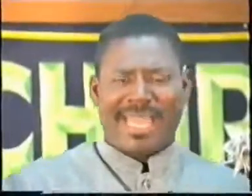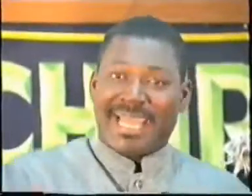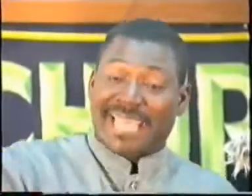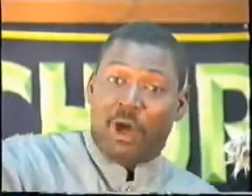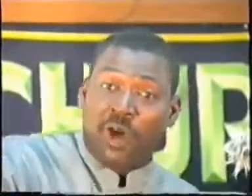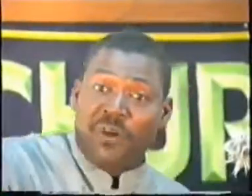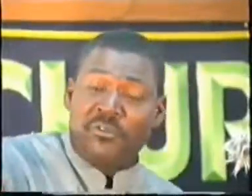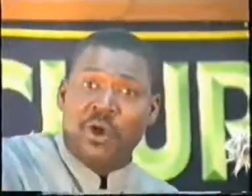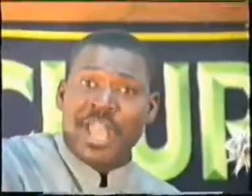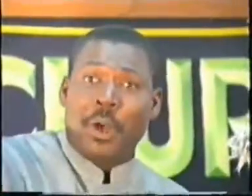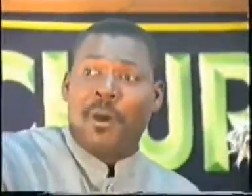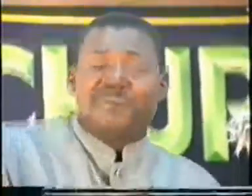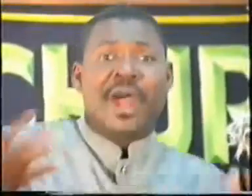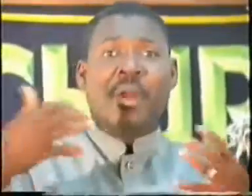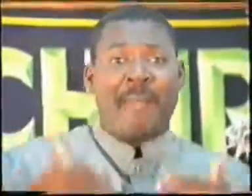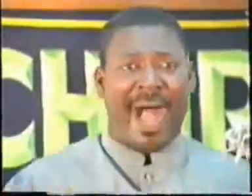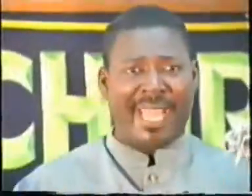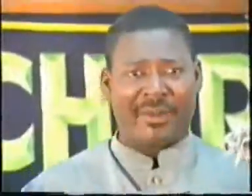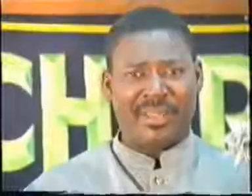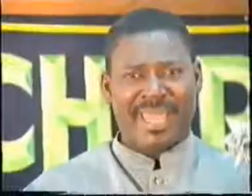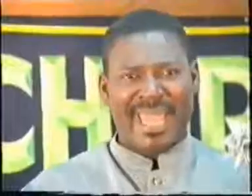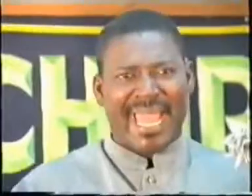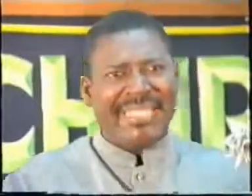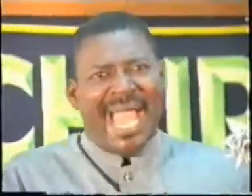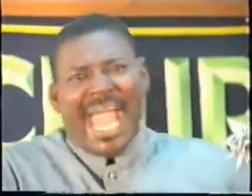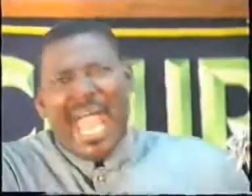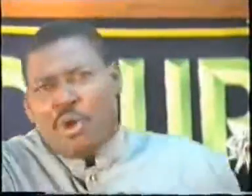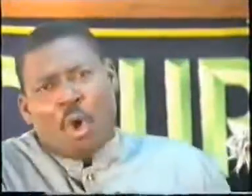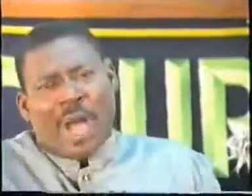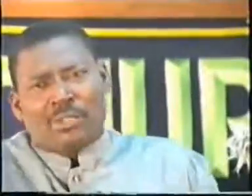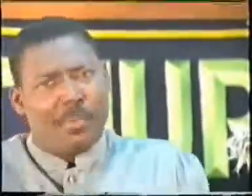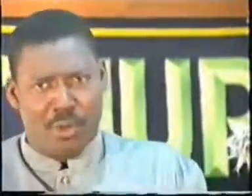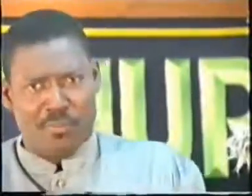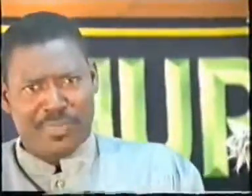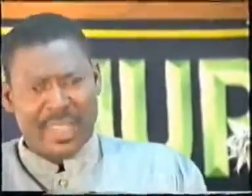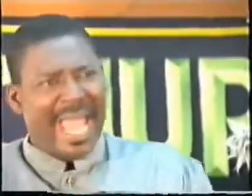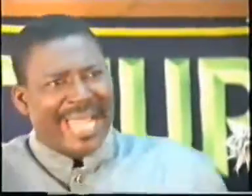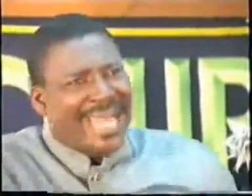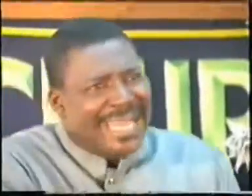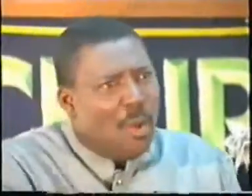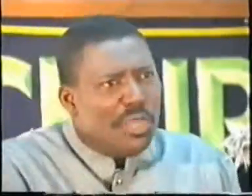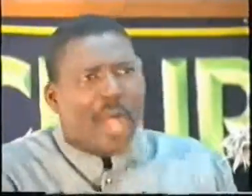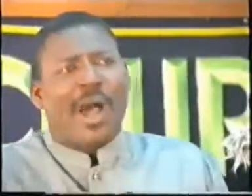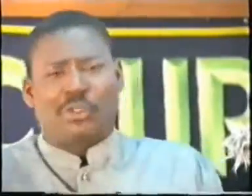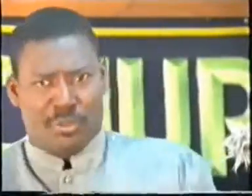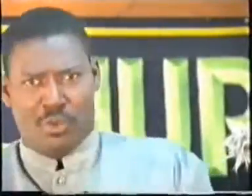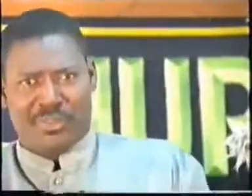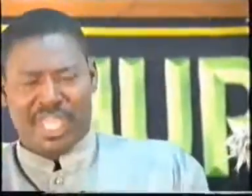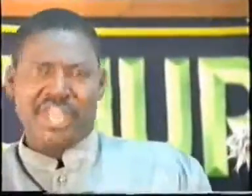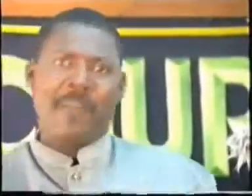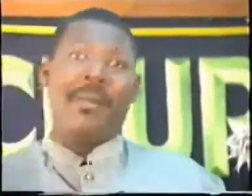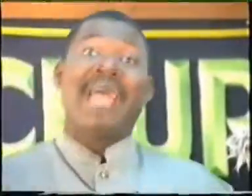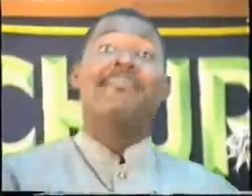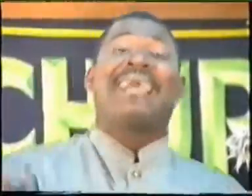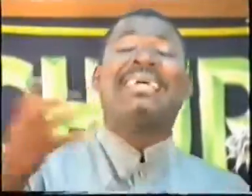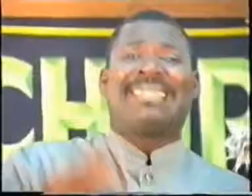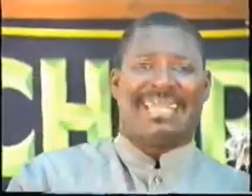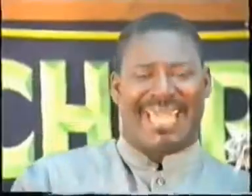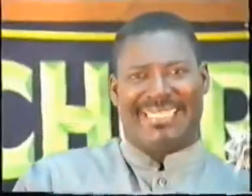bi ebae na saa osofo ofofro onyankopon afrɛ no ebae no enye Aaron kwanso bio enye Lewi ekwanso